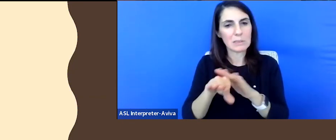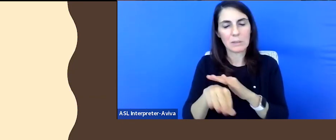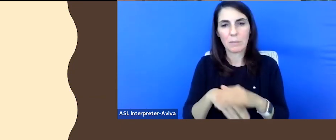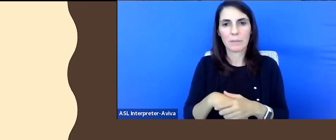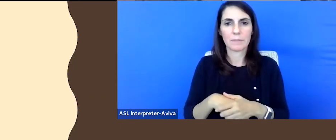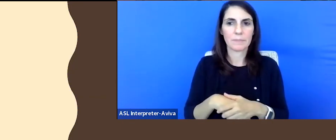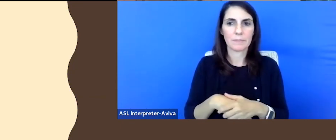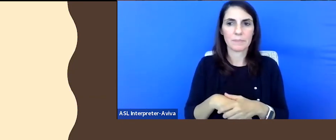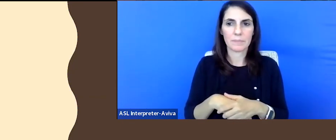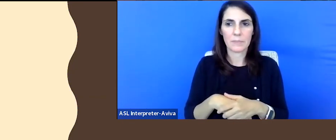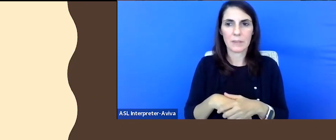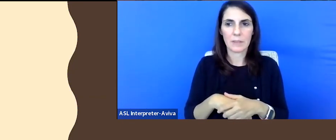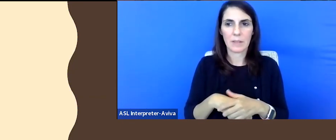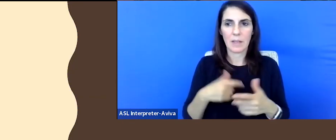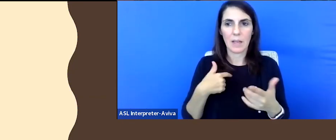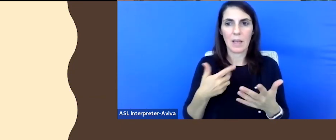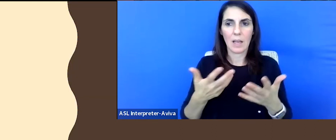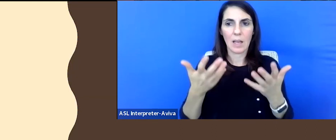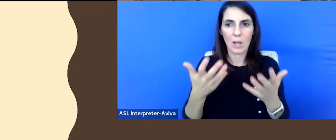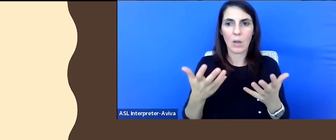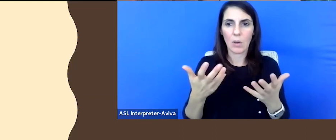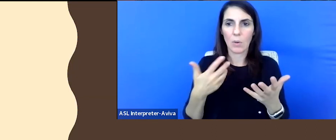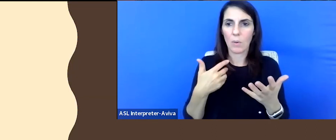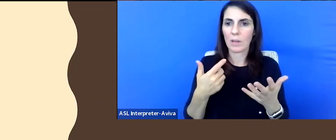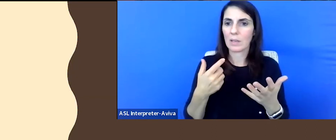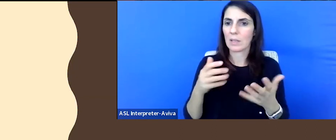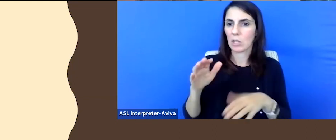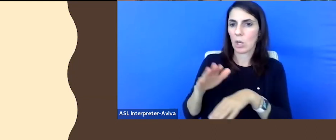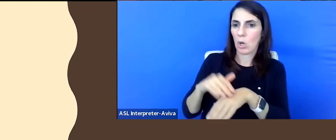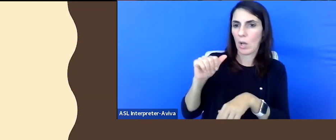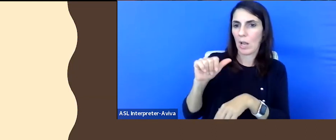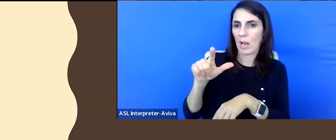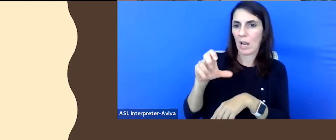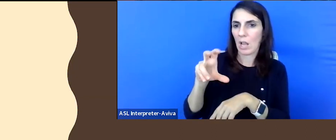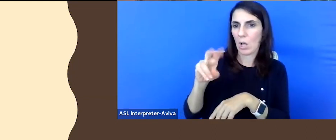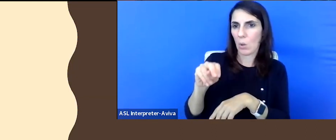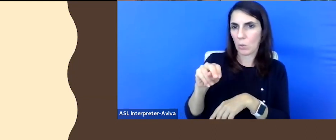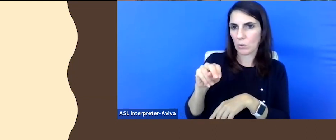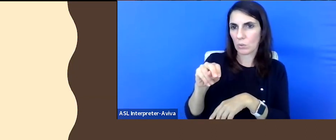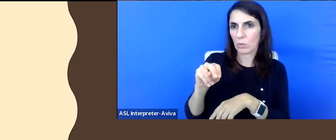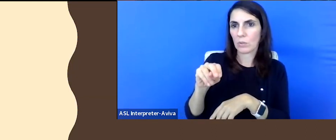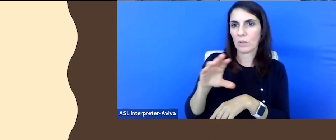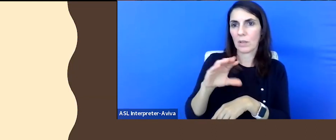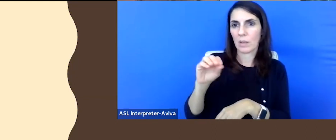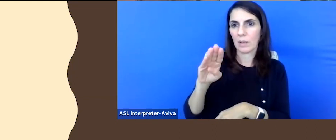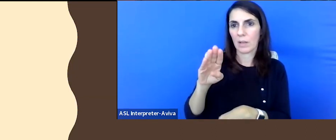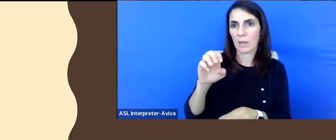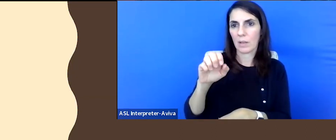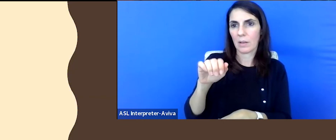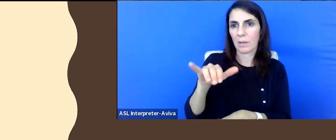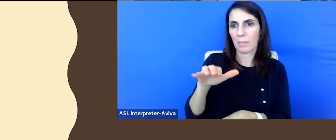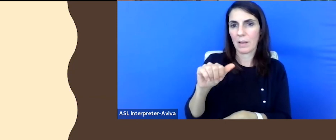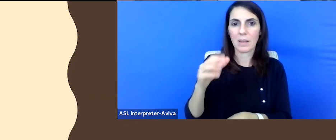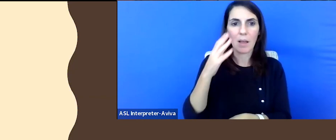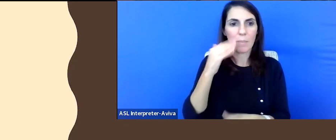And I actually wanted to bring Allison back, maybe Besa, because we do have, as part of the Enable